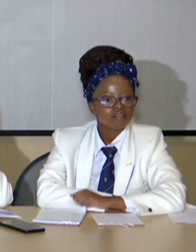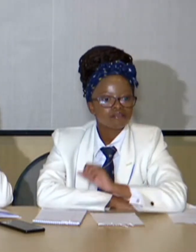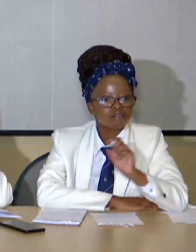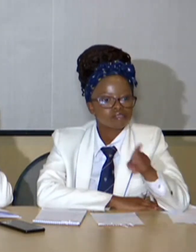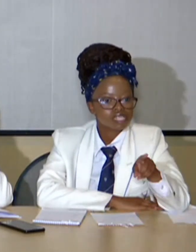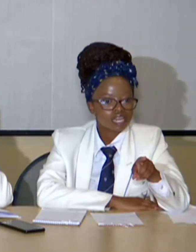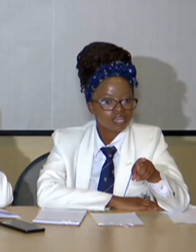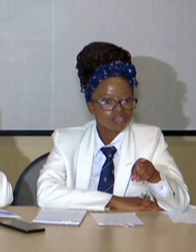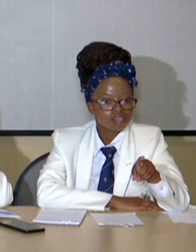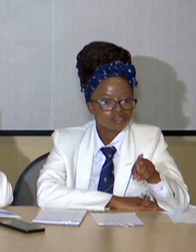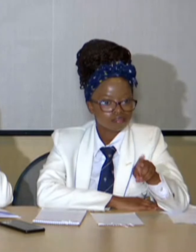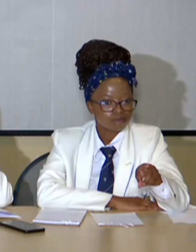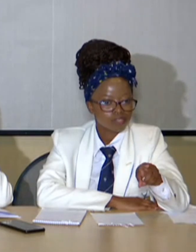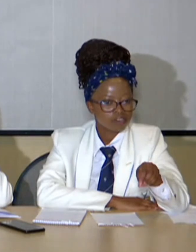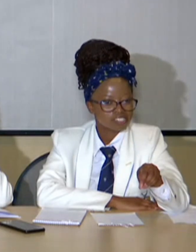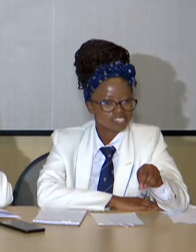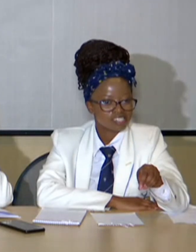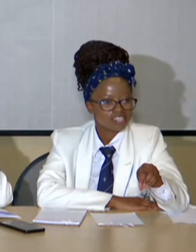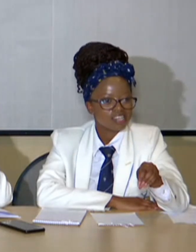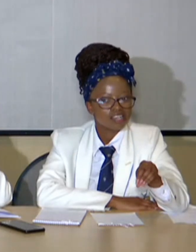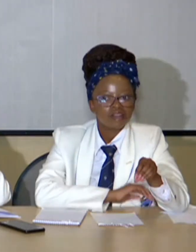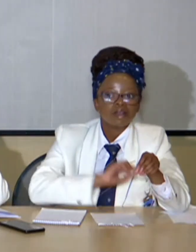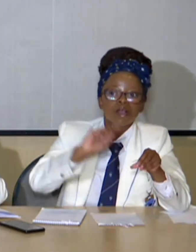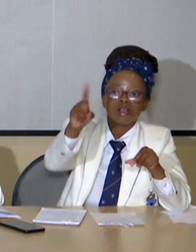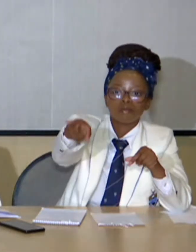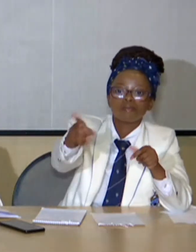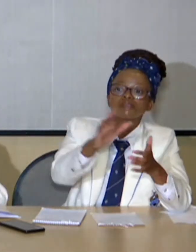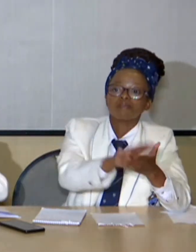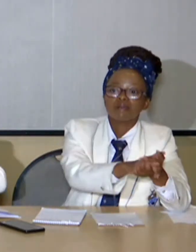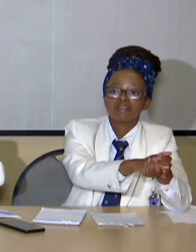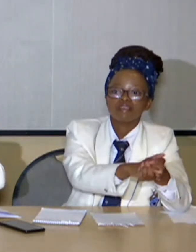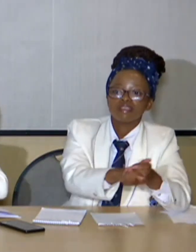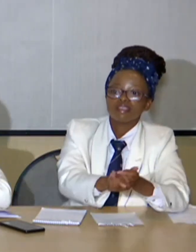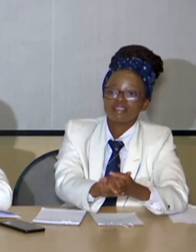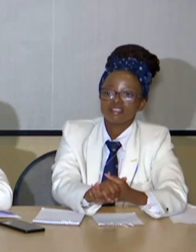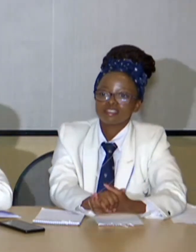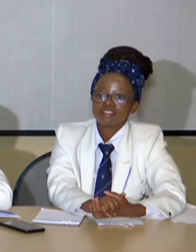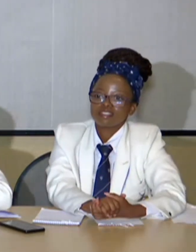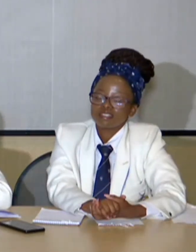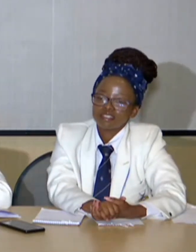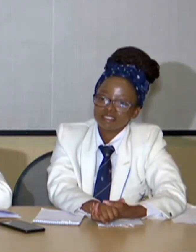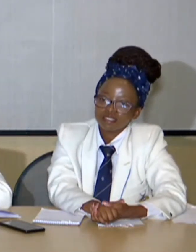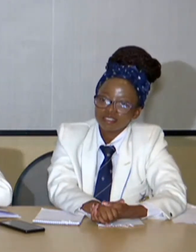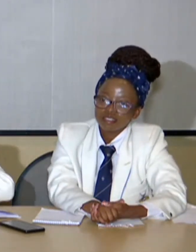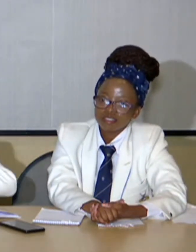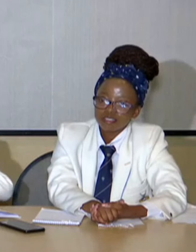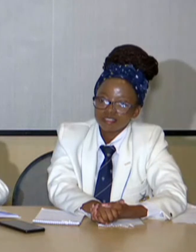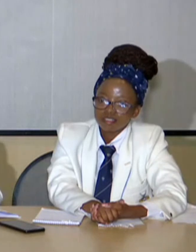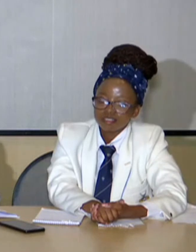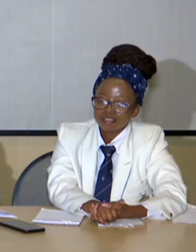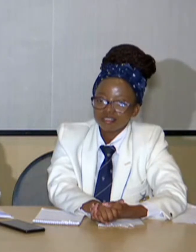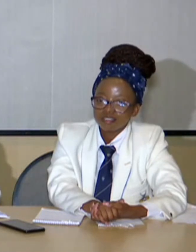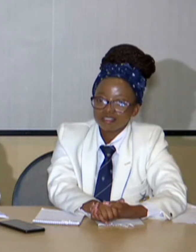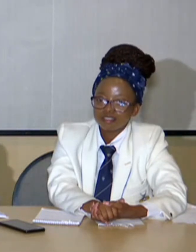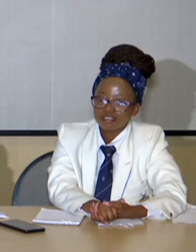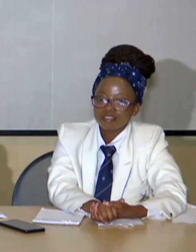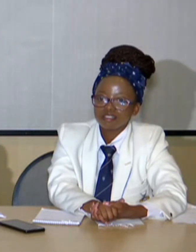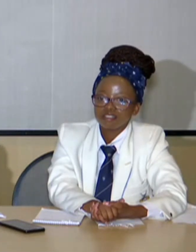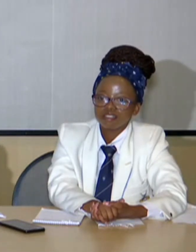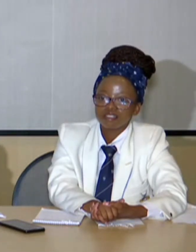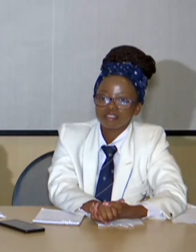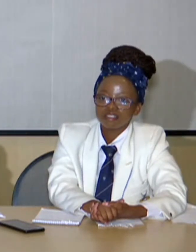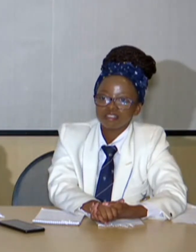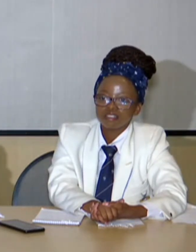we have Vuvuzela. It was Zimbabwe. Oh, Ms. Mbambi. Yes, thank you so much. I'm a